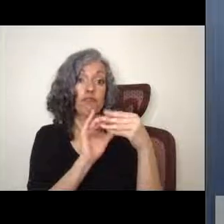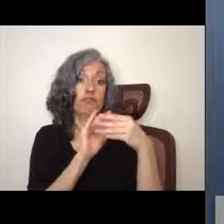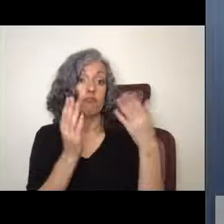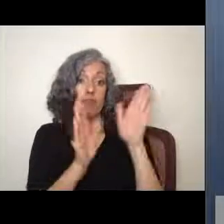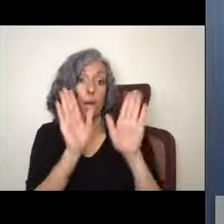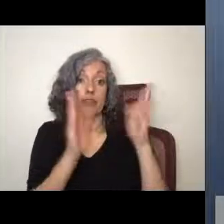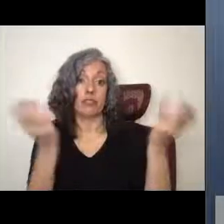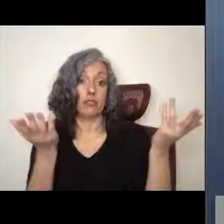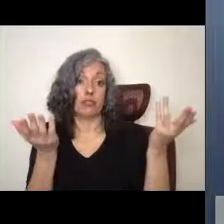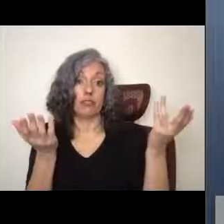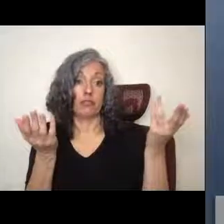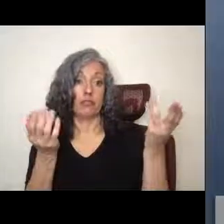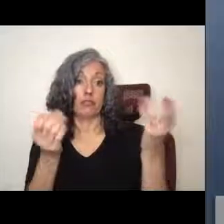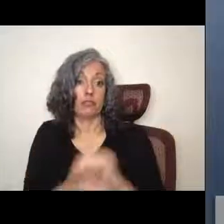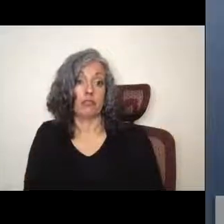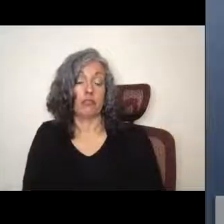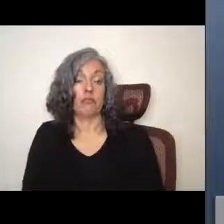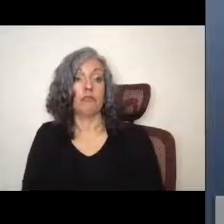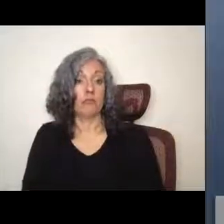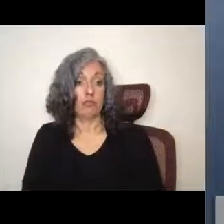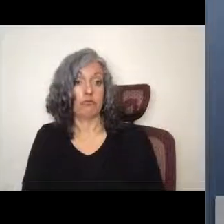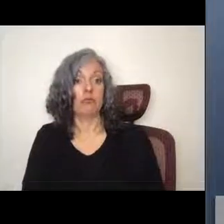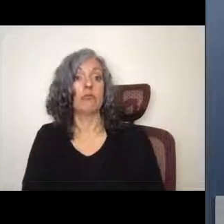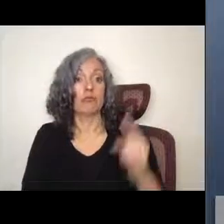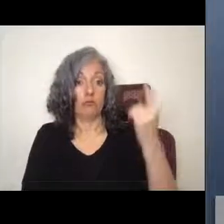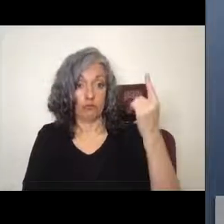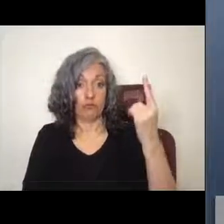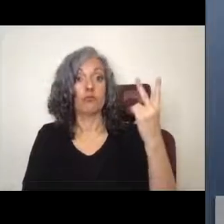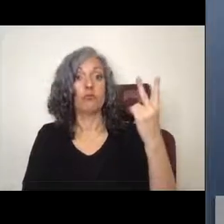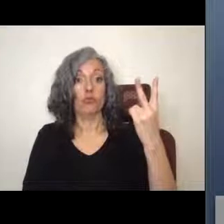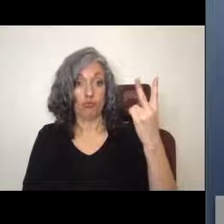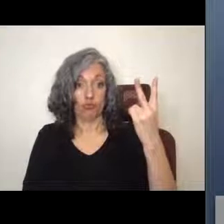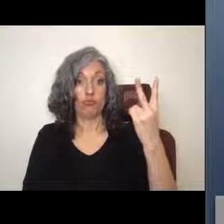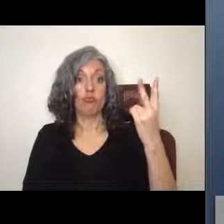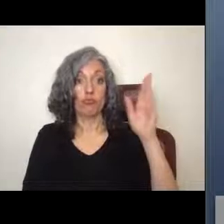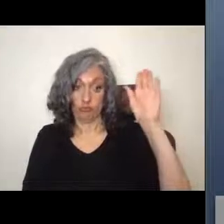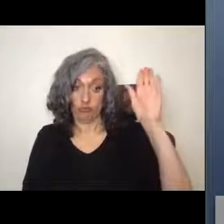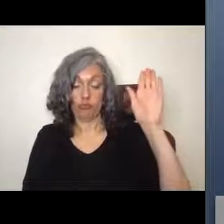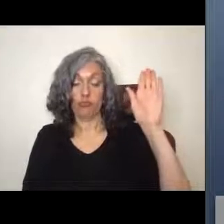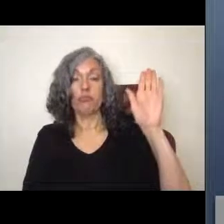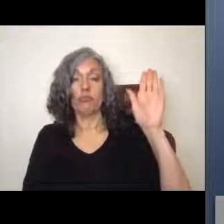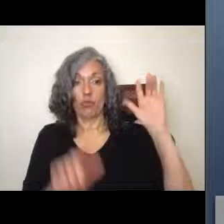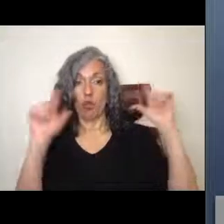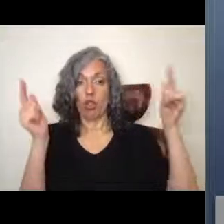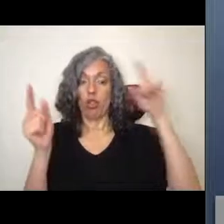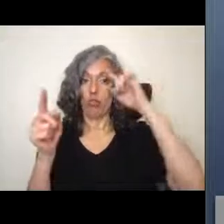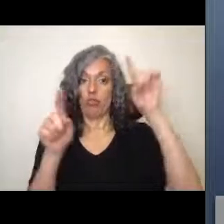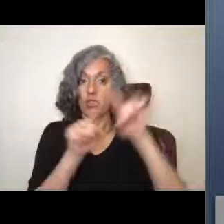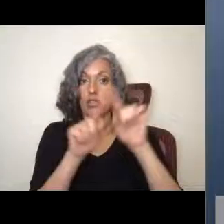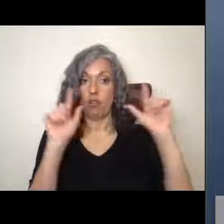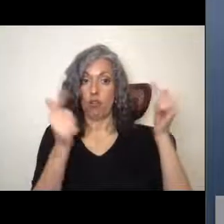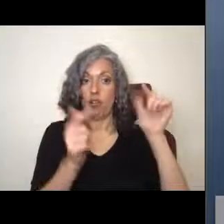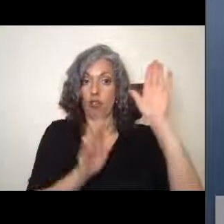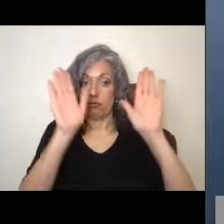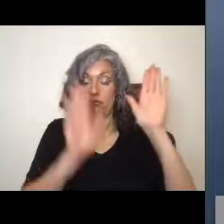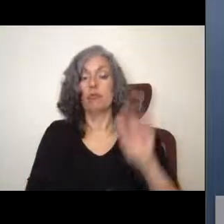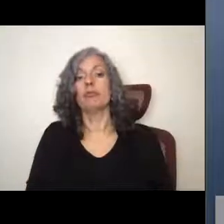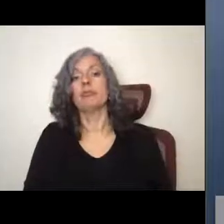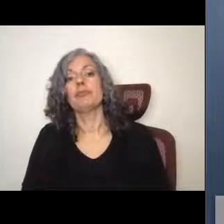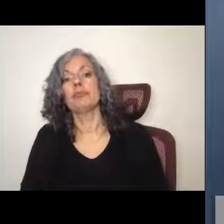we have a second? Lou, Grisby, all those in favor? Aye. Excellent. Item